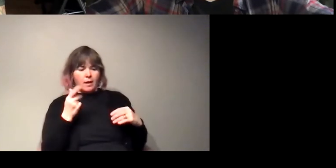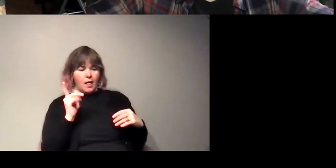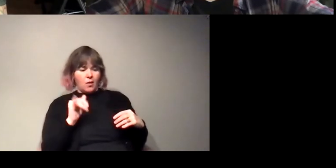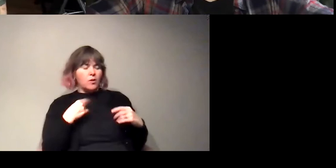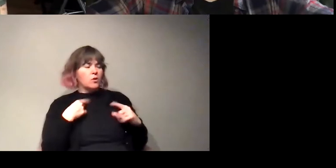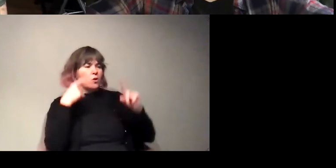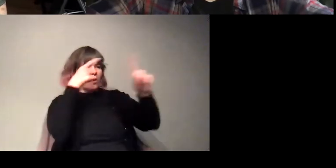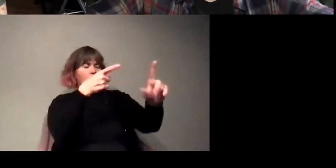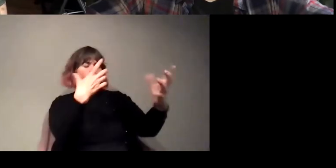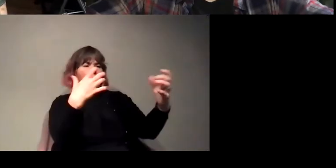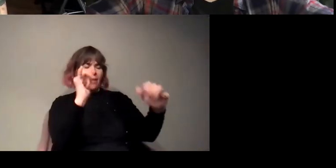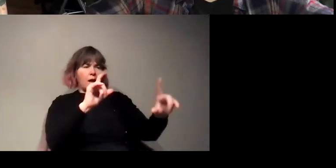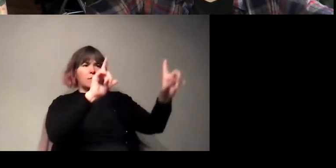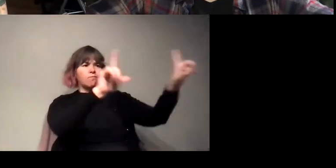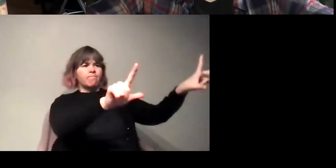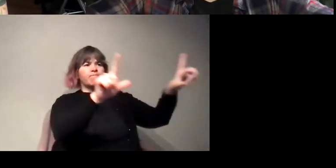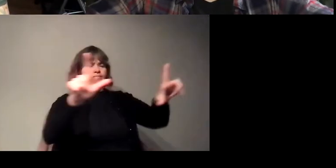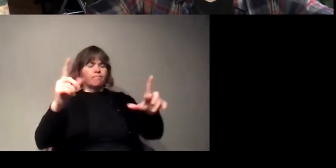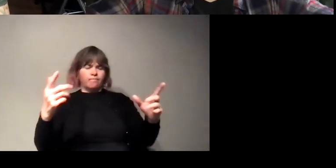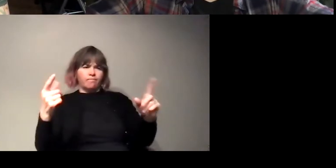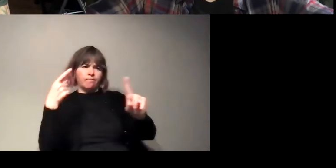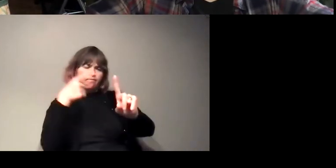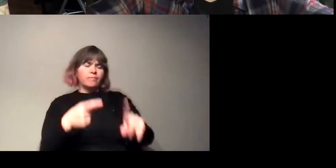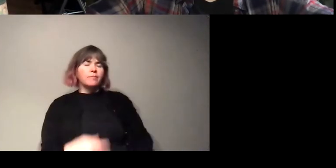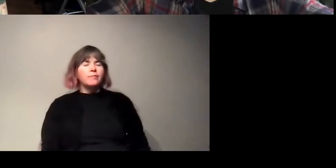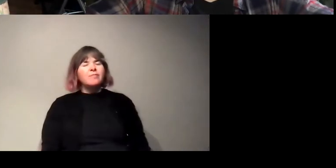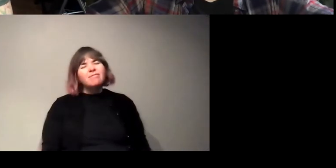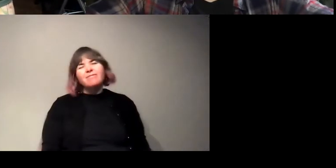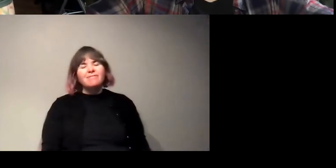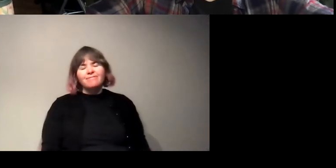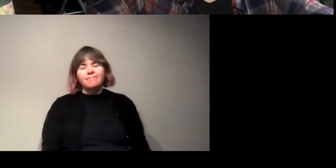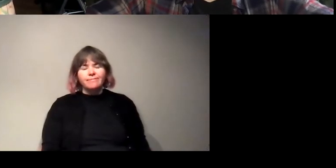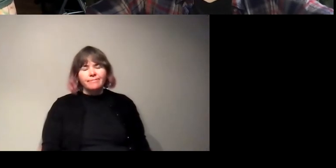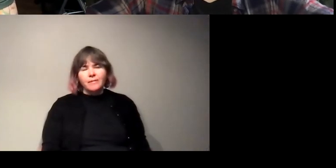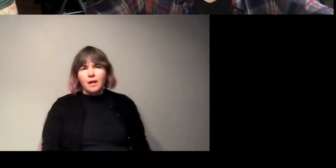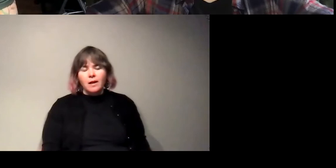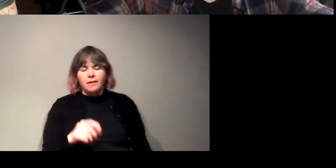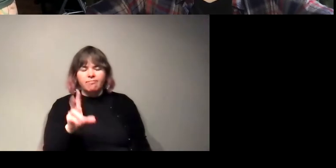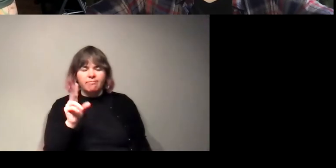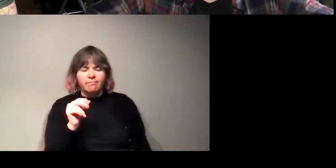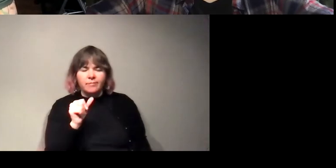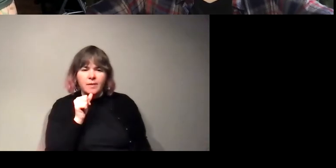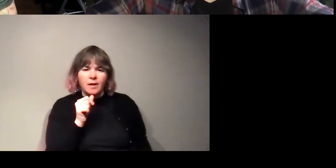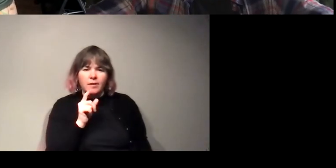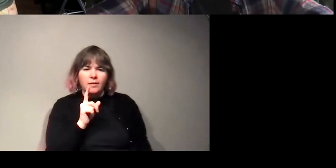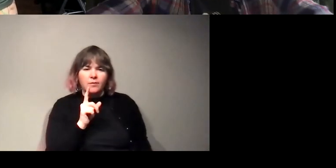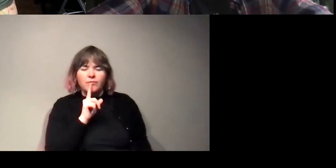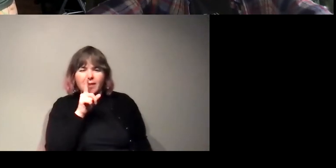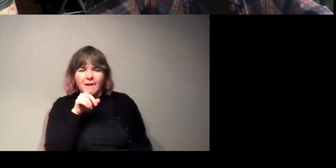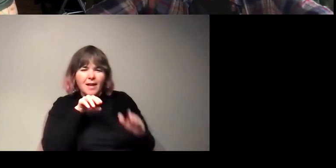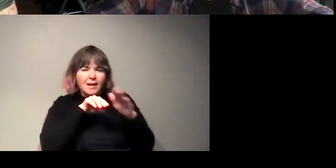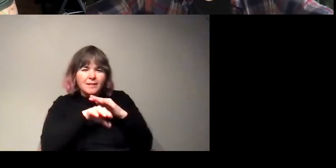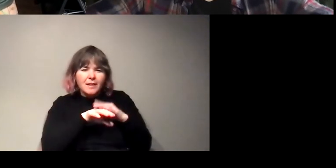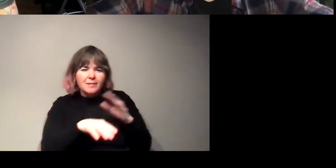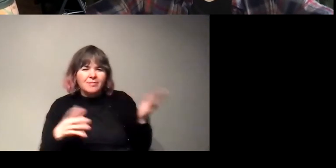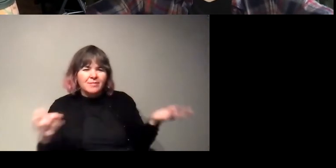want to be. And I've found that that's not necessarily the most accessible way. Like